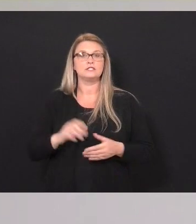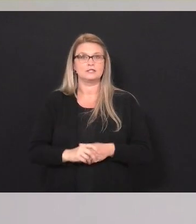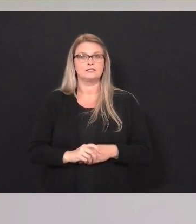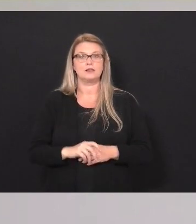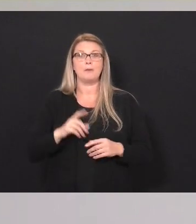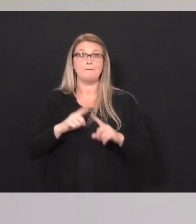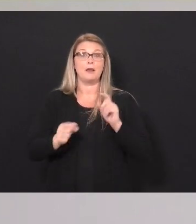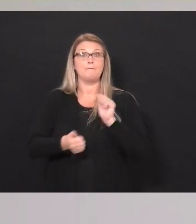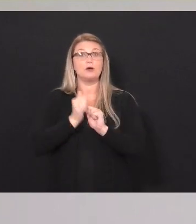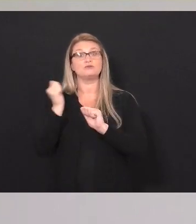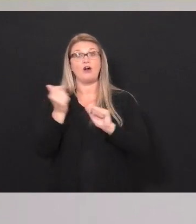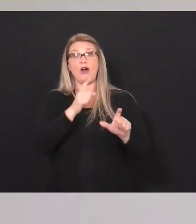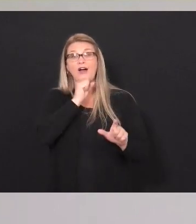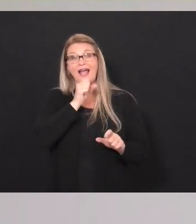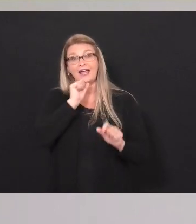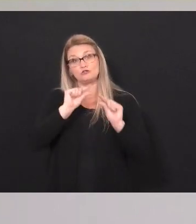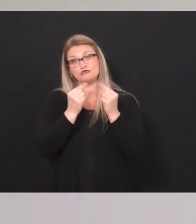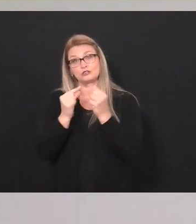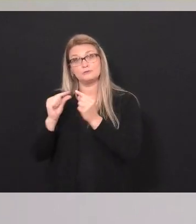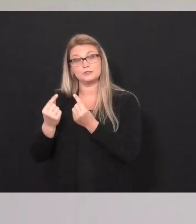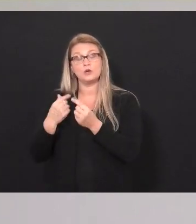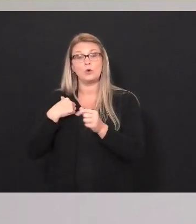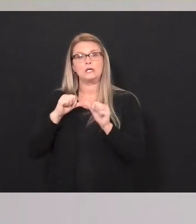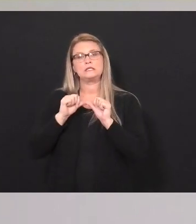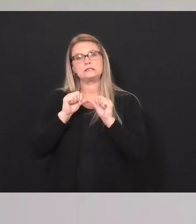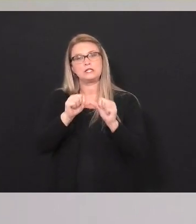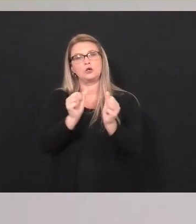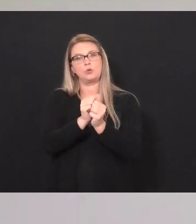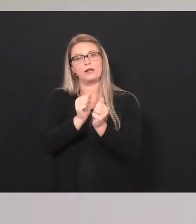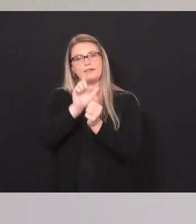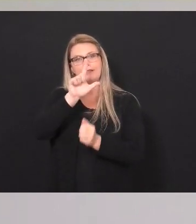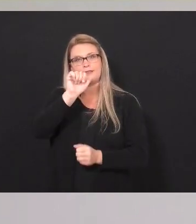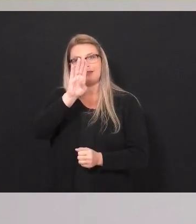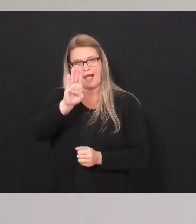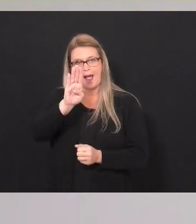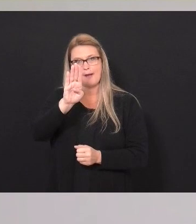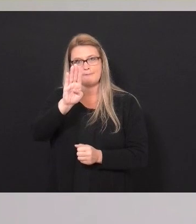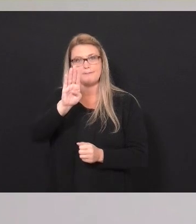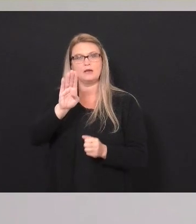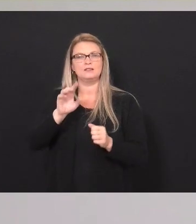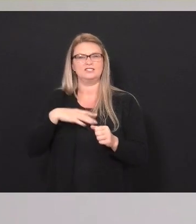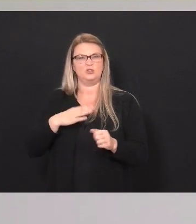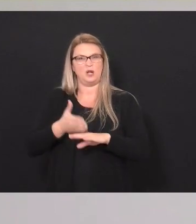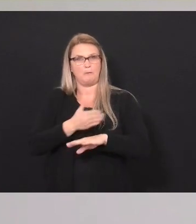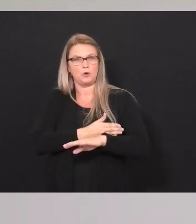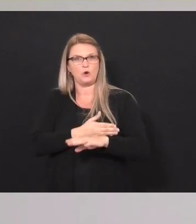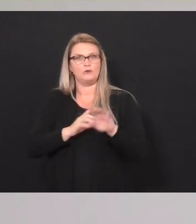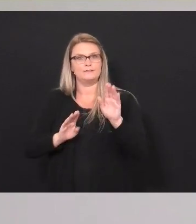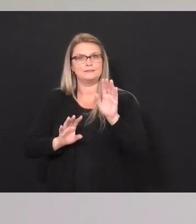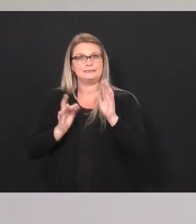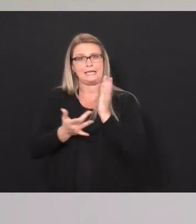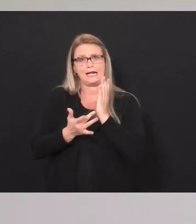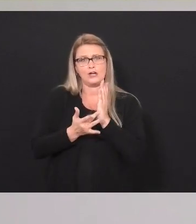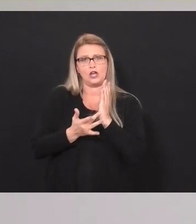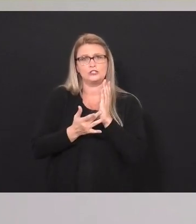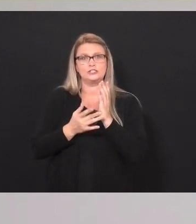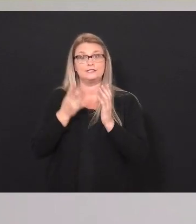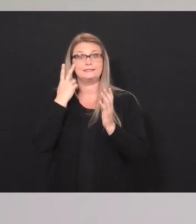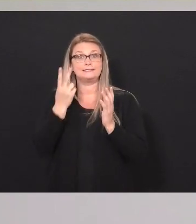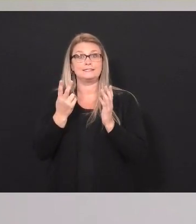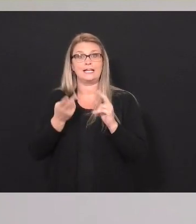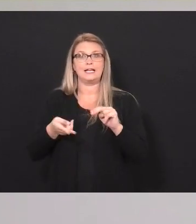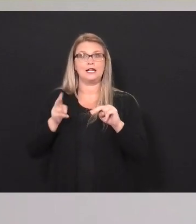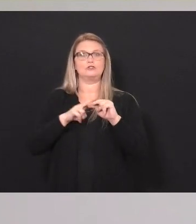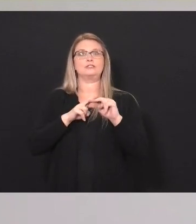age groups. We continue to work with the lab testing arena with new technologies to be able to, we're beginning to see some influx of some